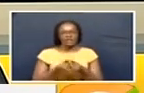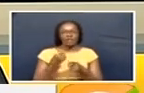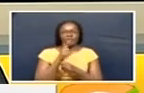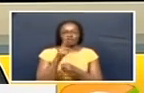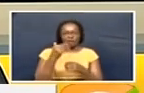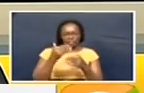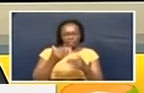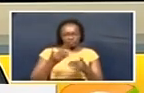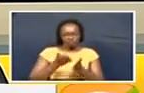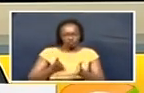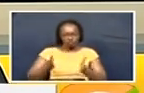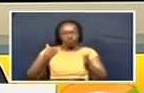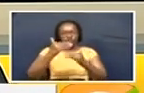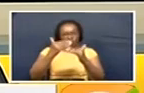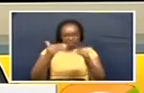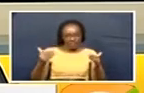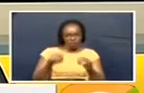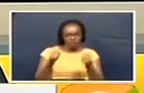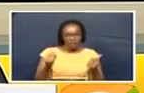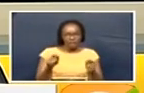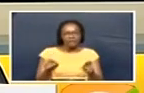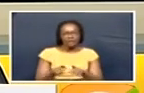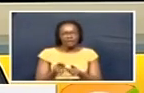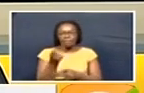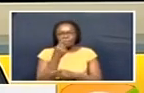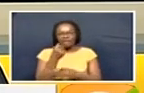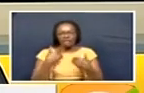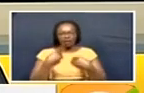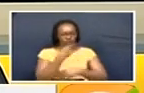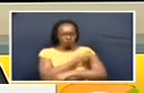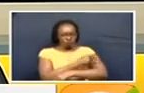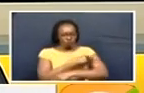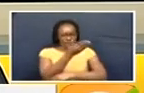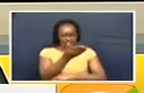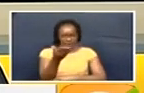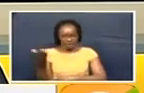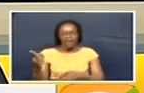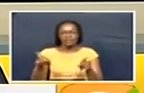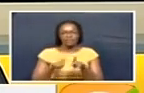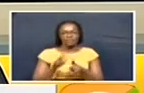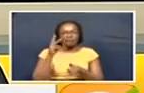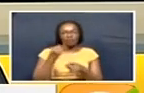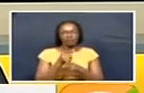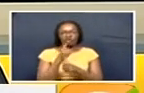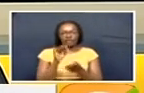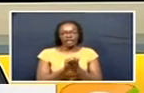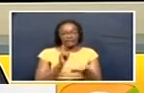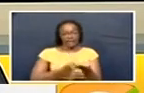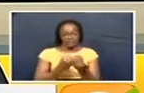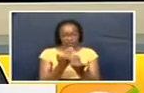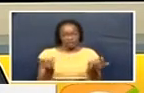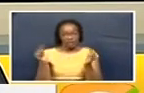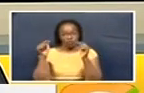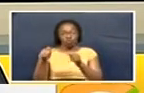roads are done, that there is medicine in the hospitals, that the kids, when they go to school, the ECDs